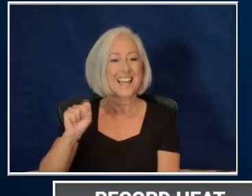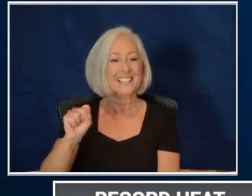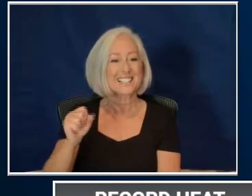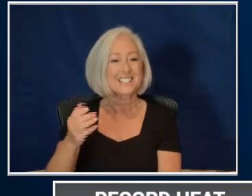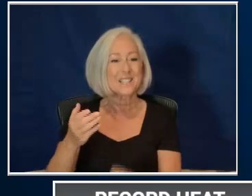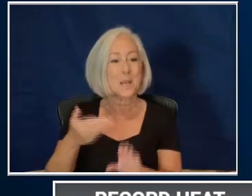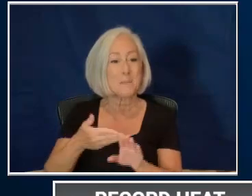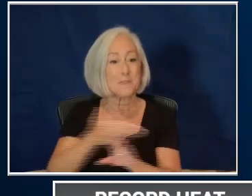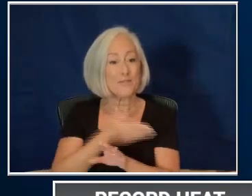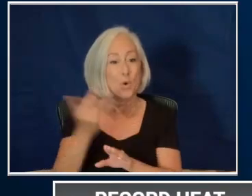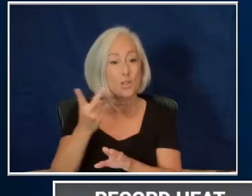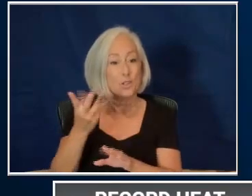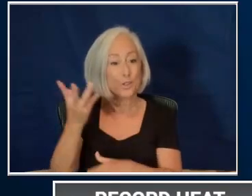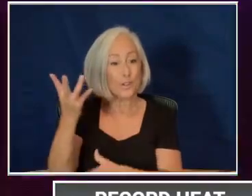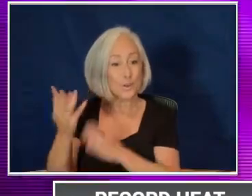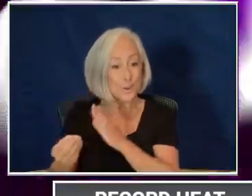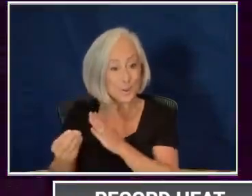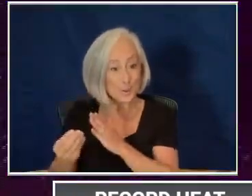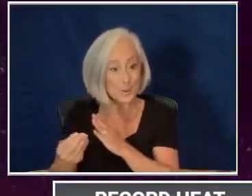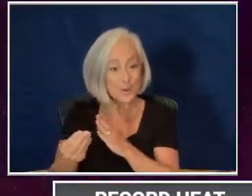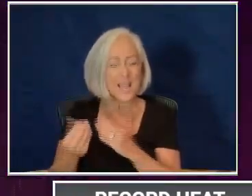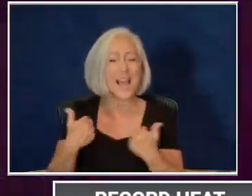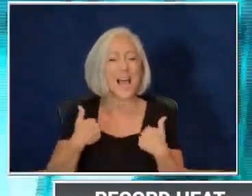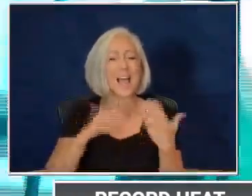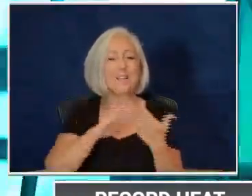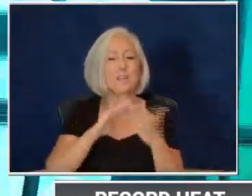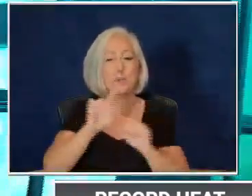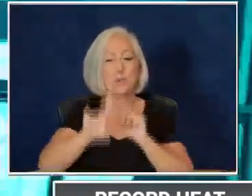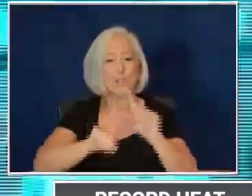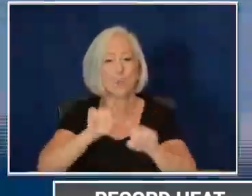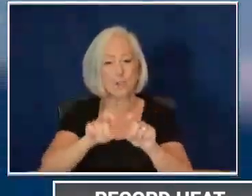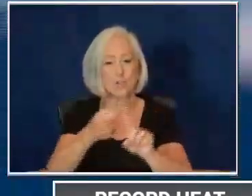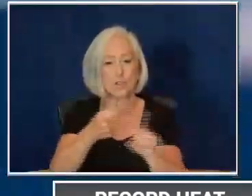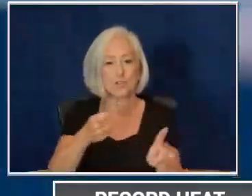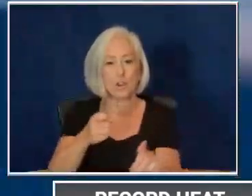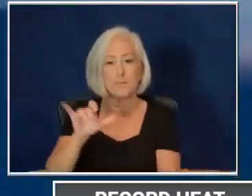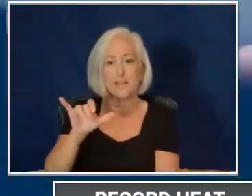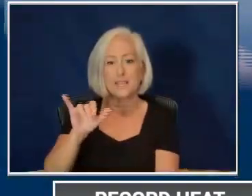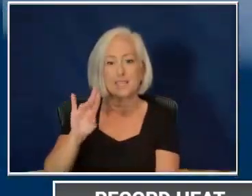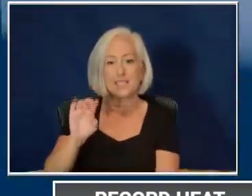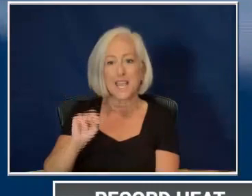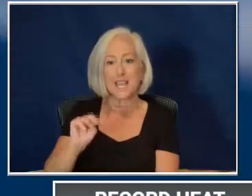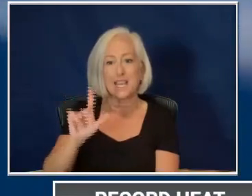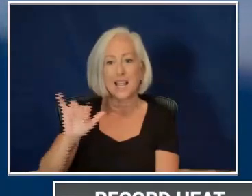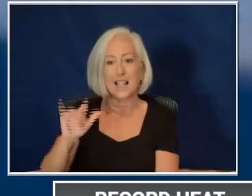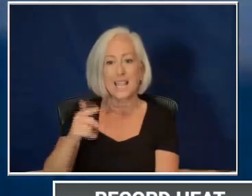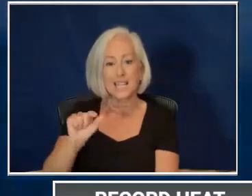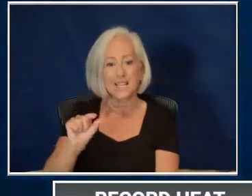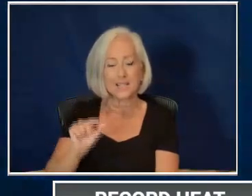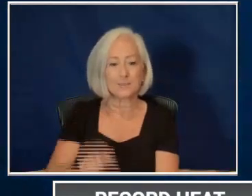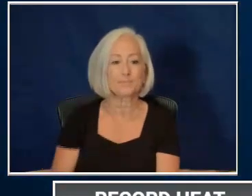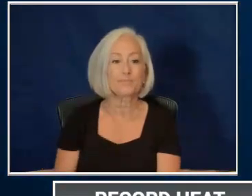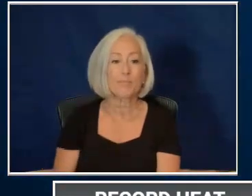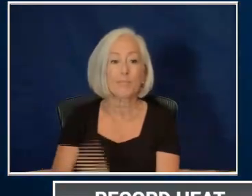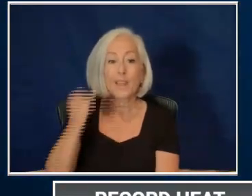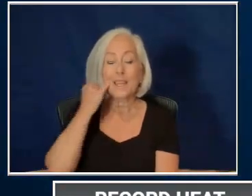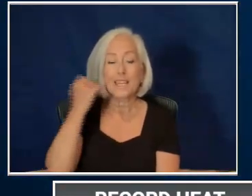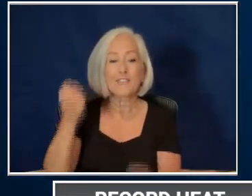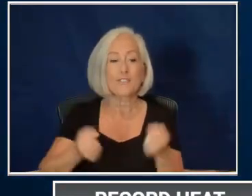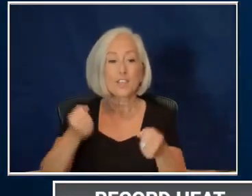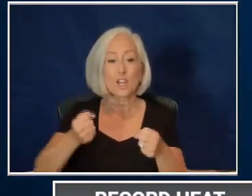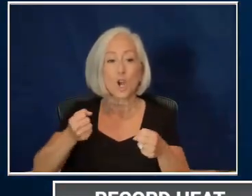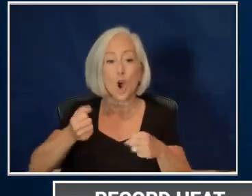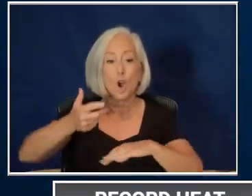Gretchen go, I do want to get to a community question that we have this morning from Yen Liang. Gretchen, if the car is too high, do you